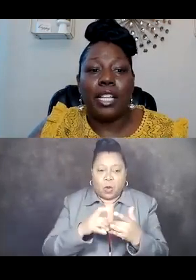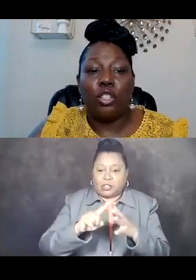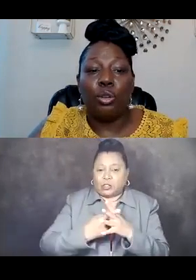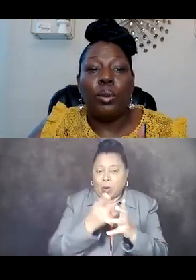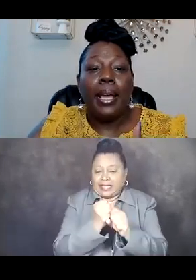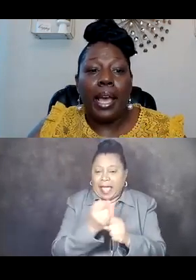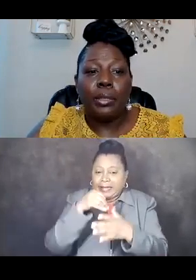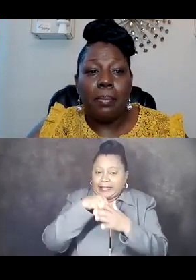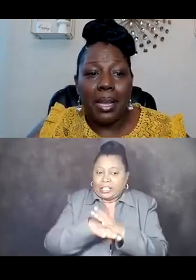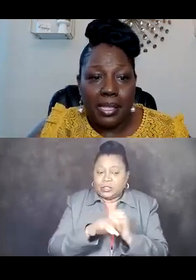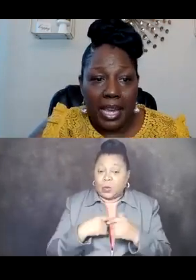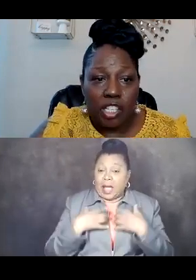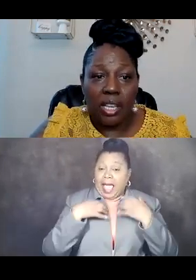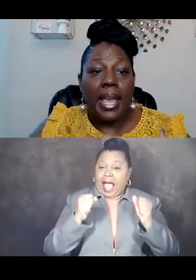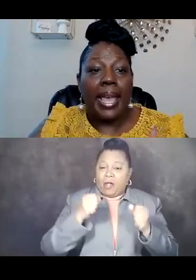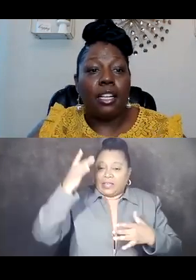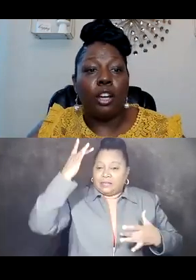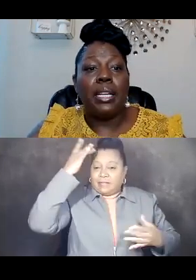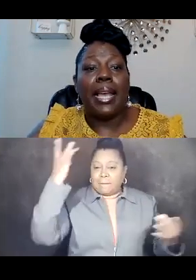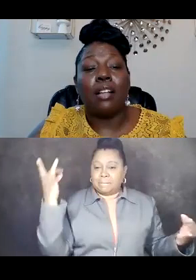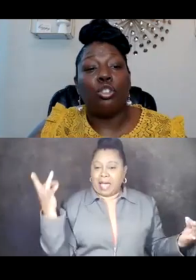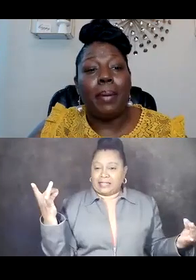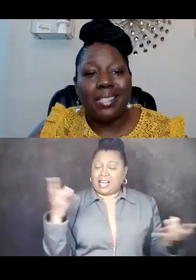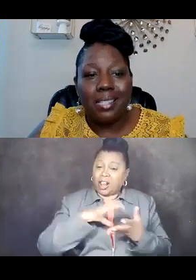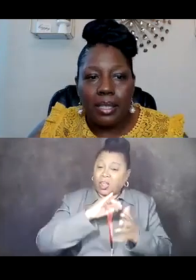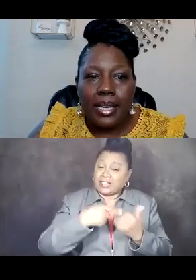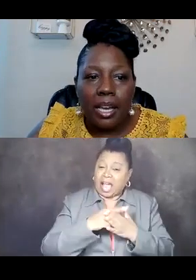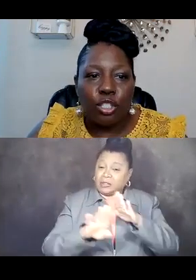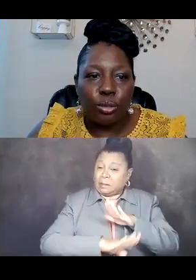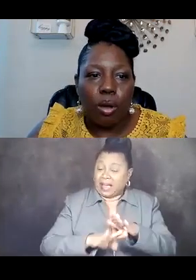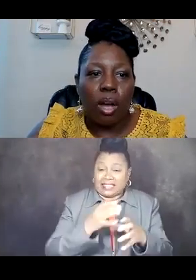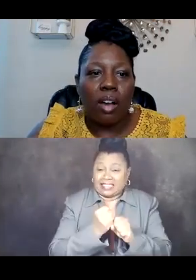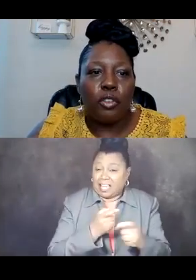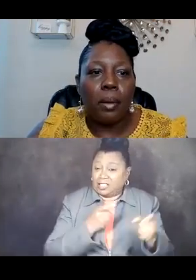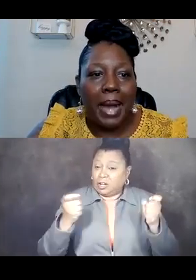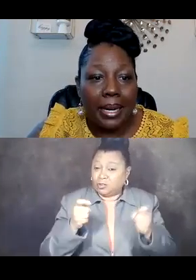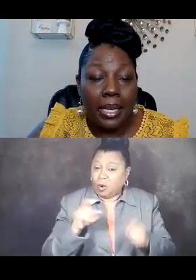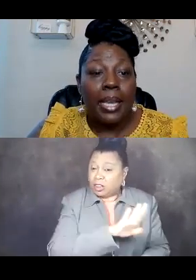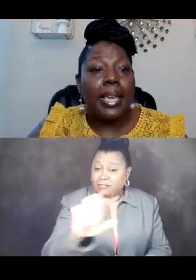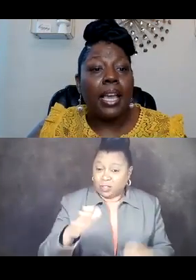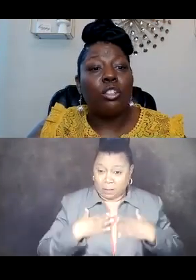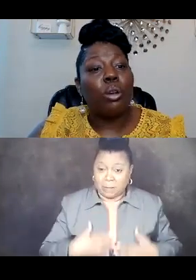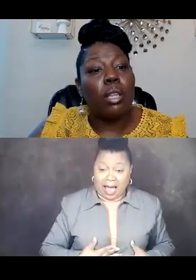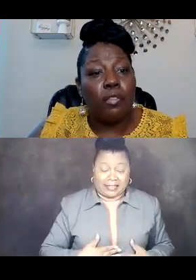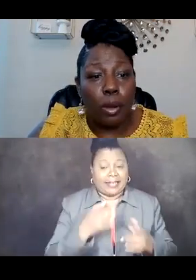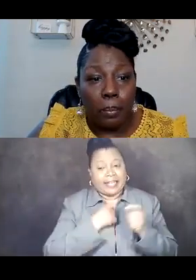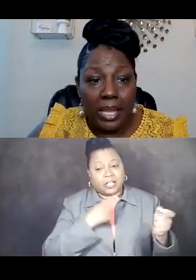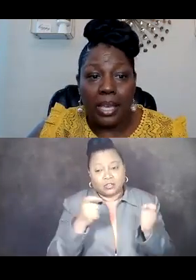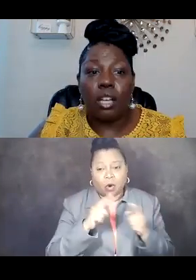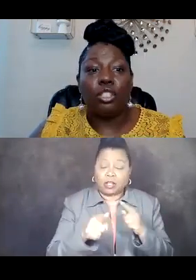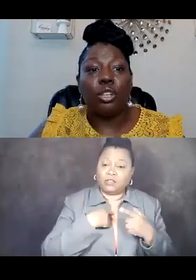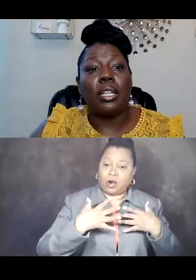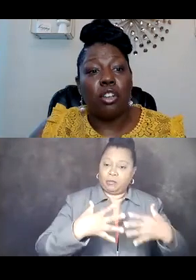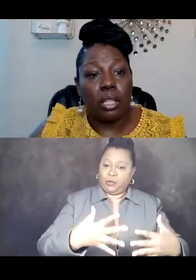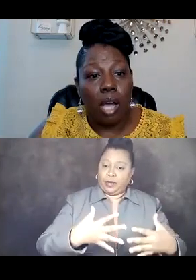getting into healthy meditation and learning how to basically get control of your body, get control of your